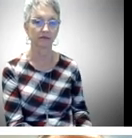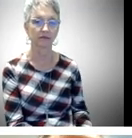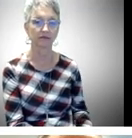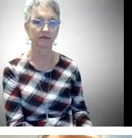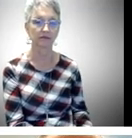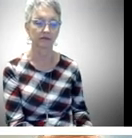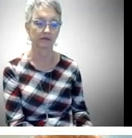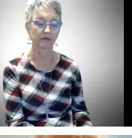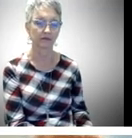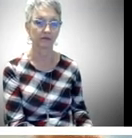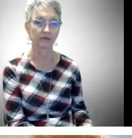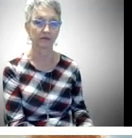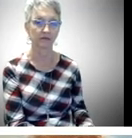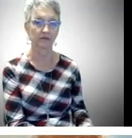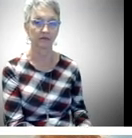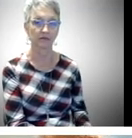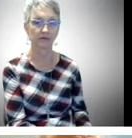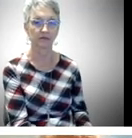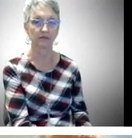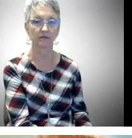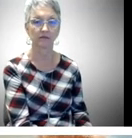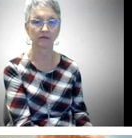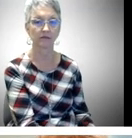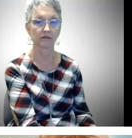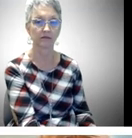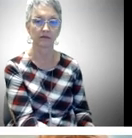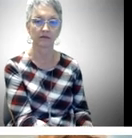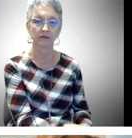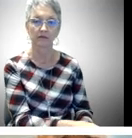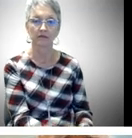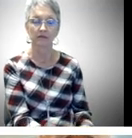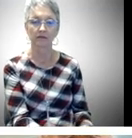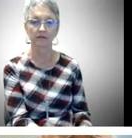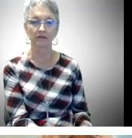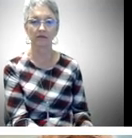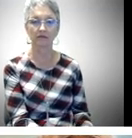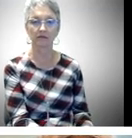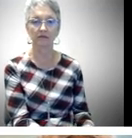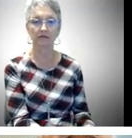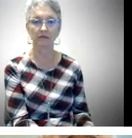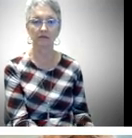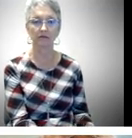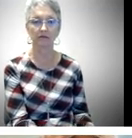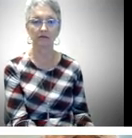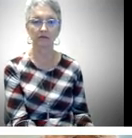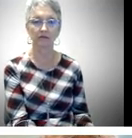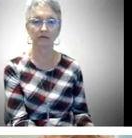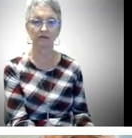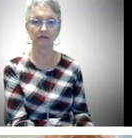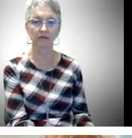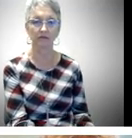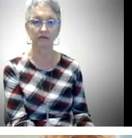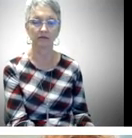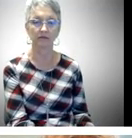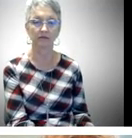that really angers me, and it's from the perspective of an advocate, we represent a lot of people in state supported living centers. We work with the